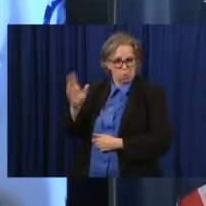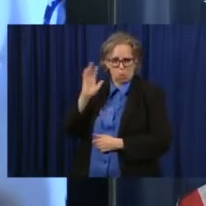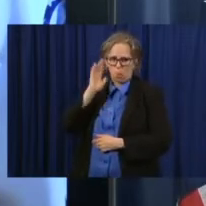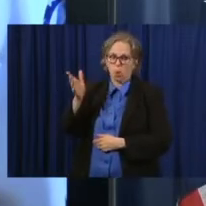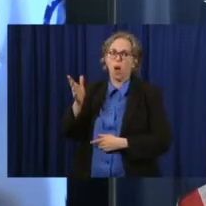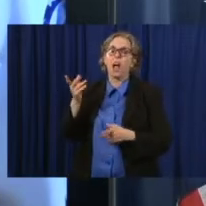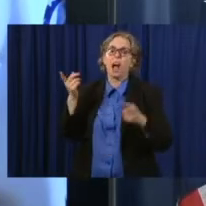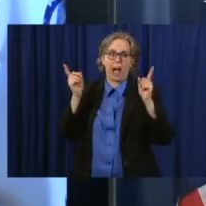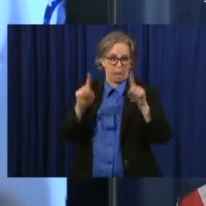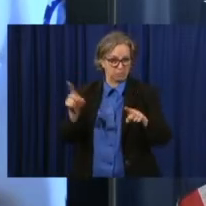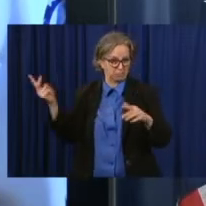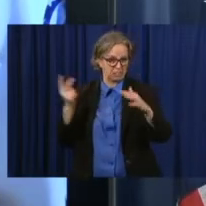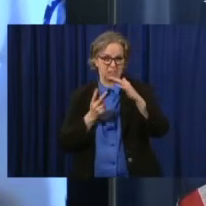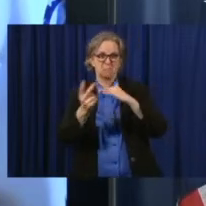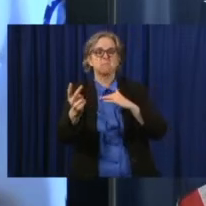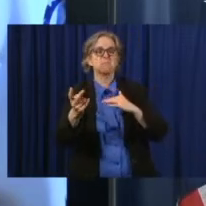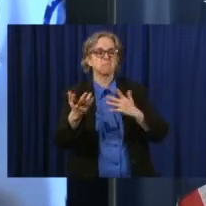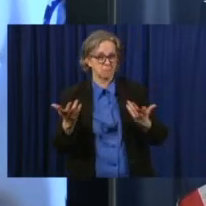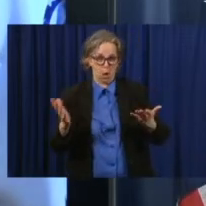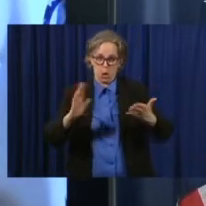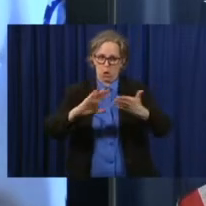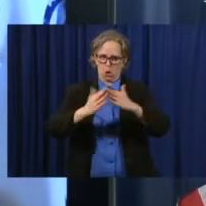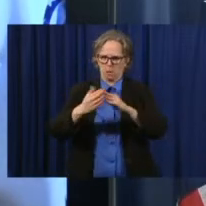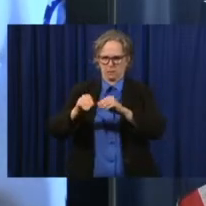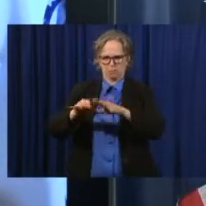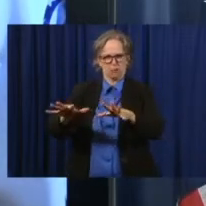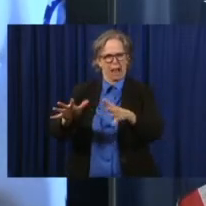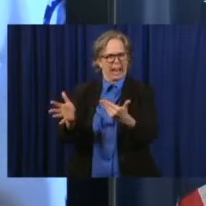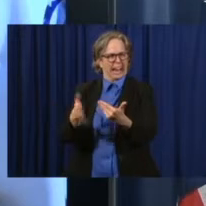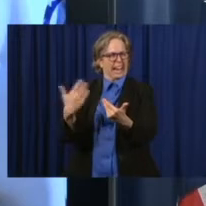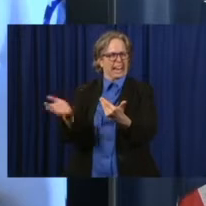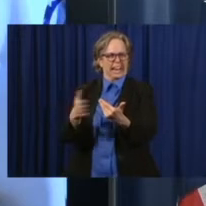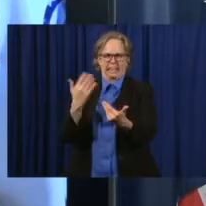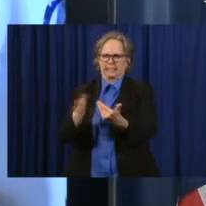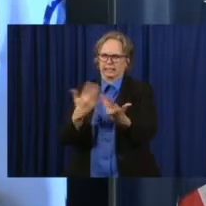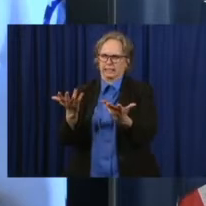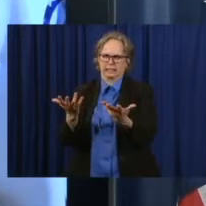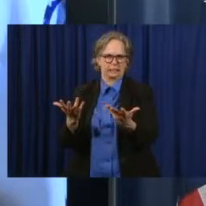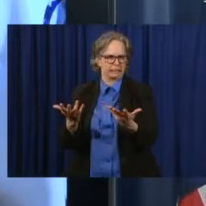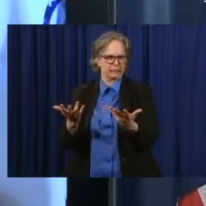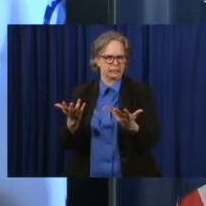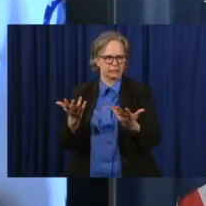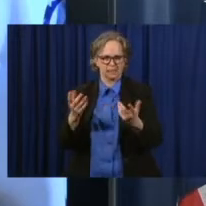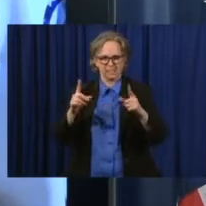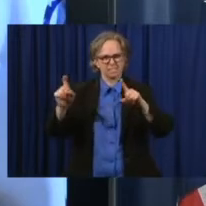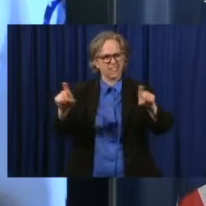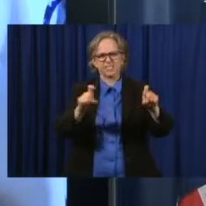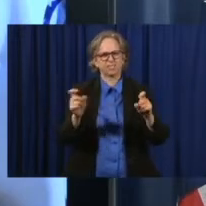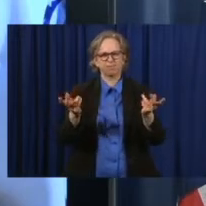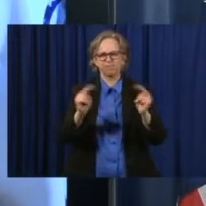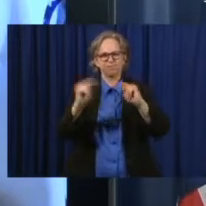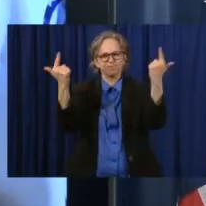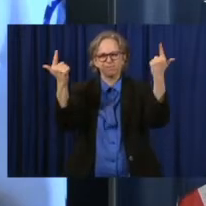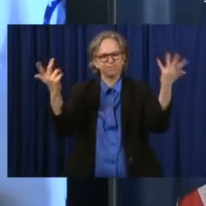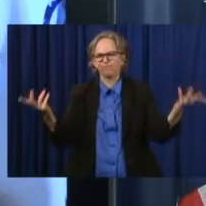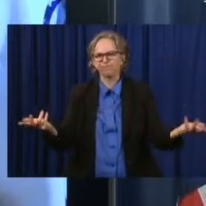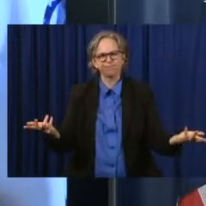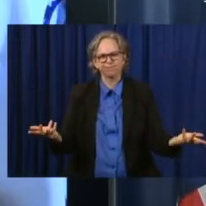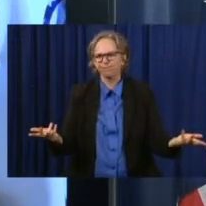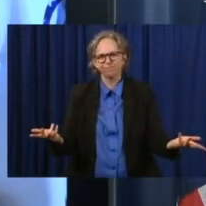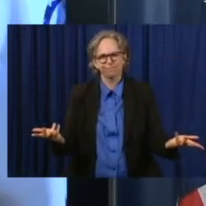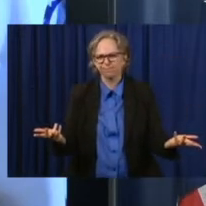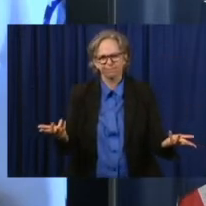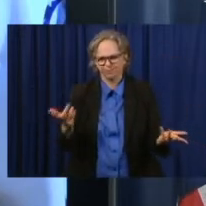where community spread is so vast that testing is no longer recommended. And while thankfully we did not get into